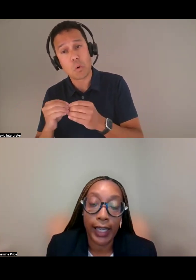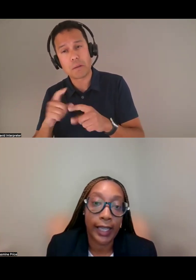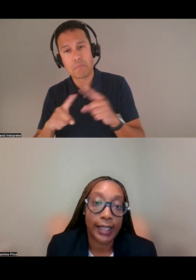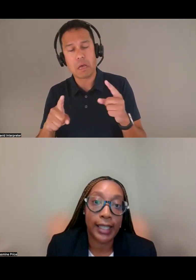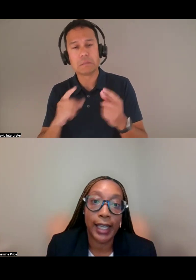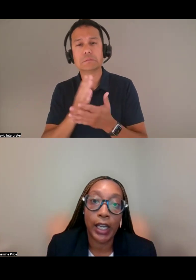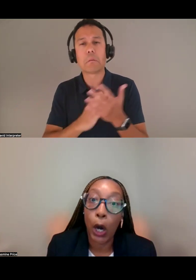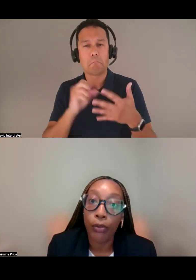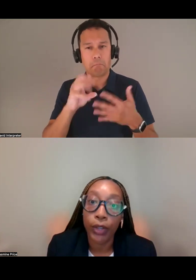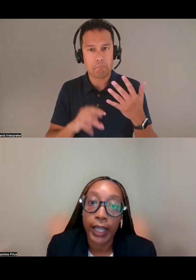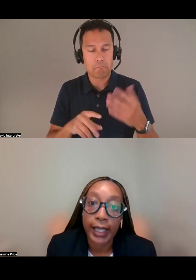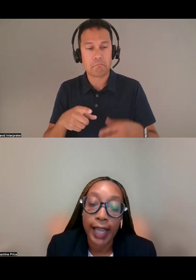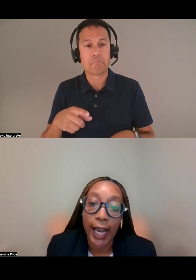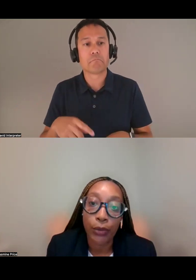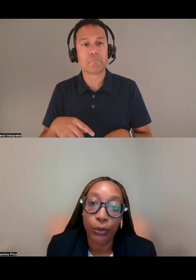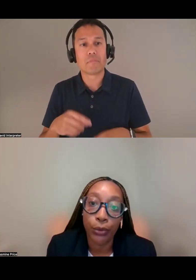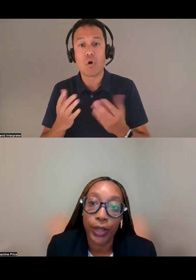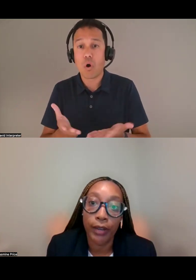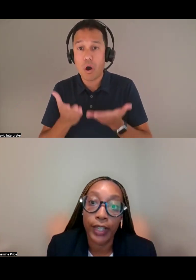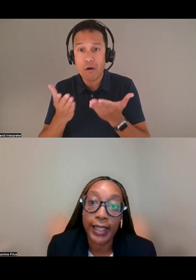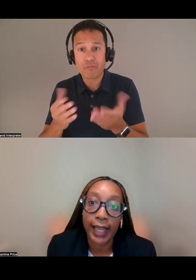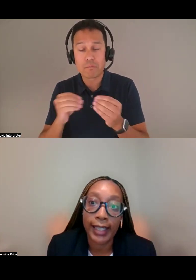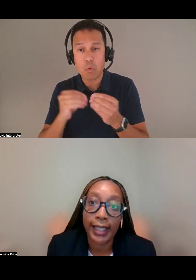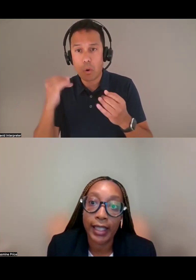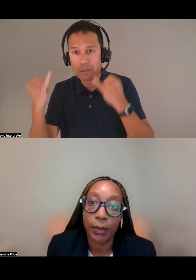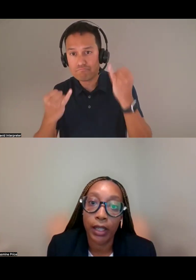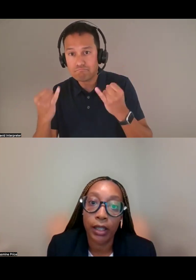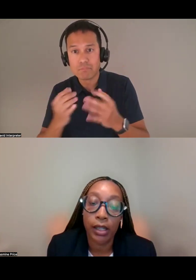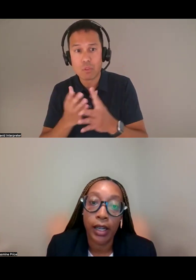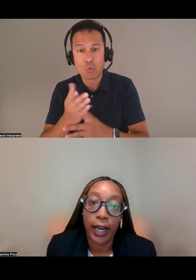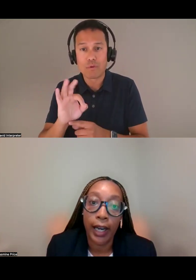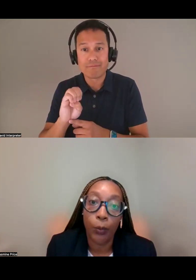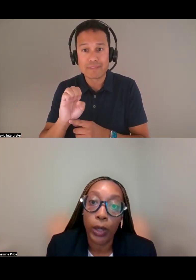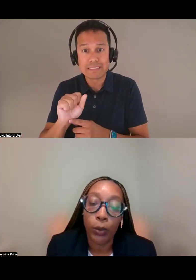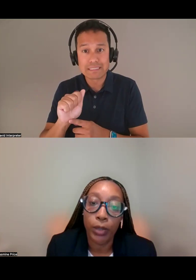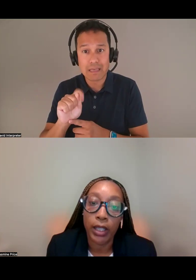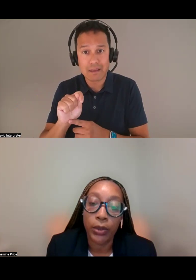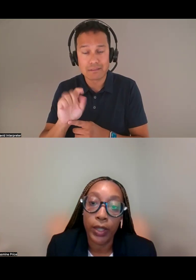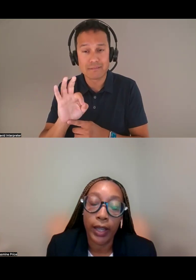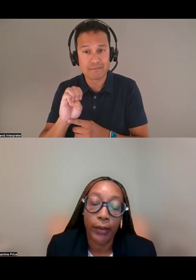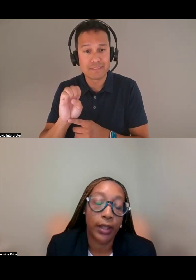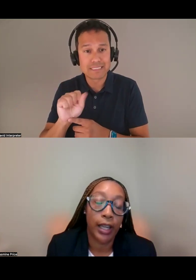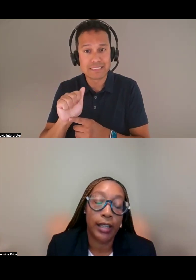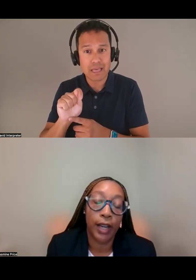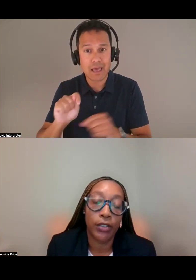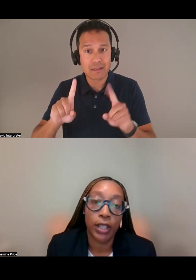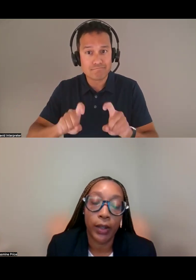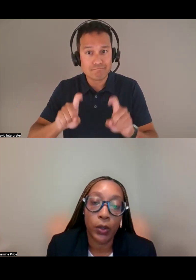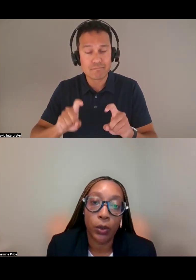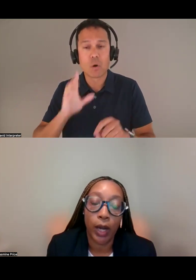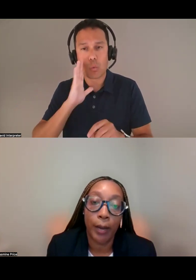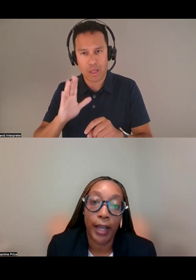But again, as I said, offering insight through the FESAT assessment. We will be doing that with the EHDI